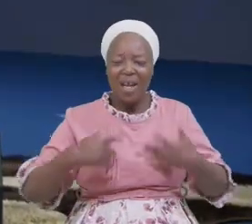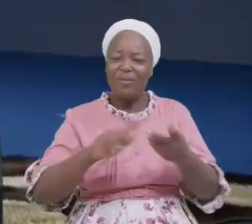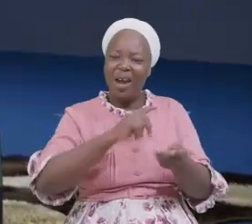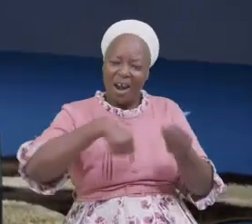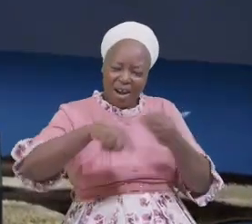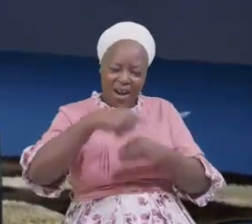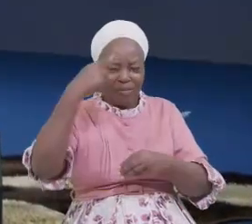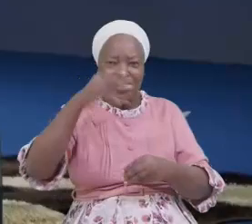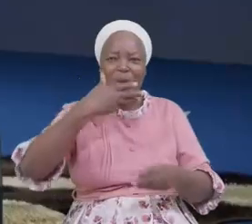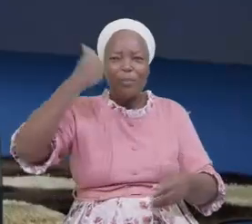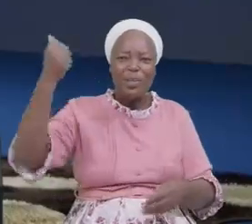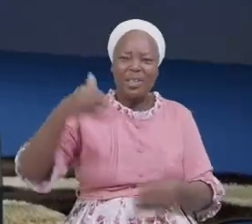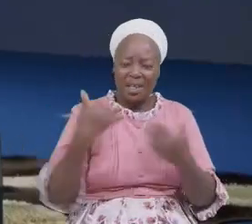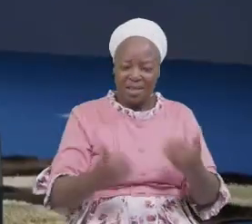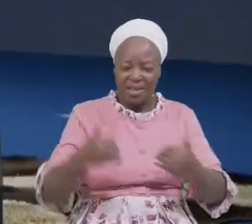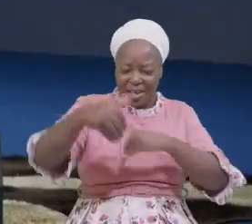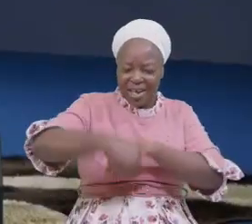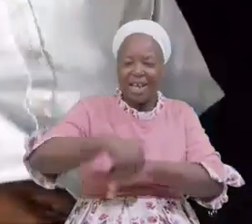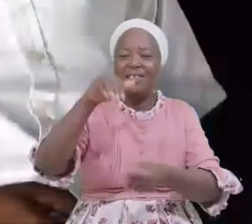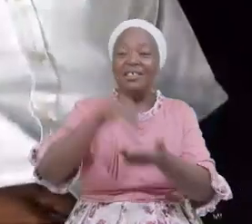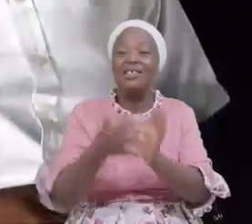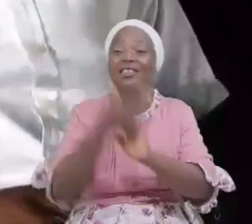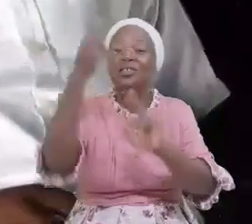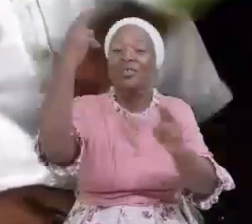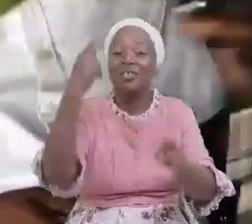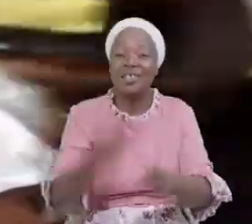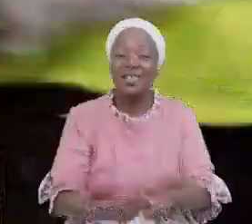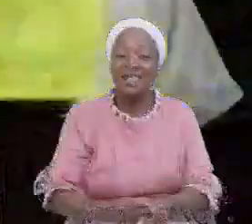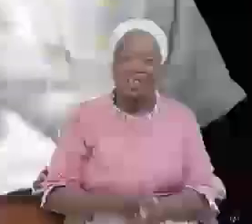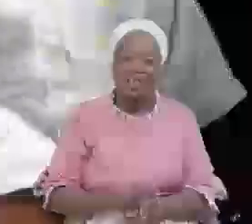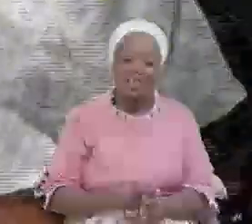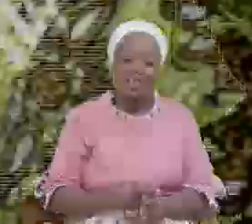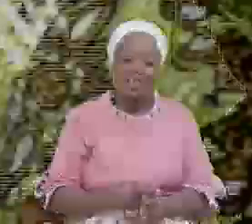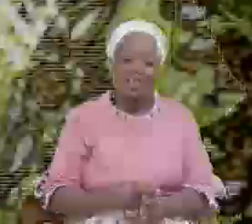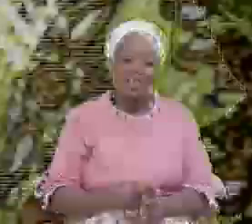better tonight in Jesus' name.